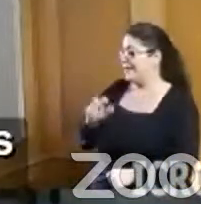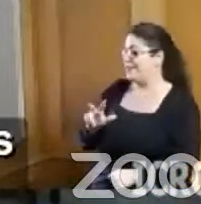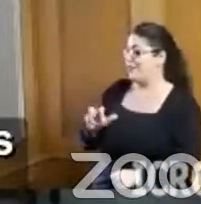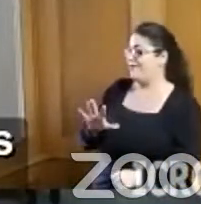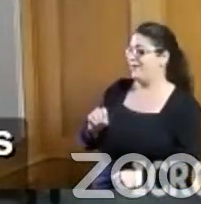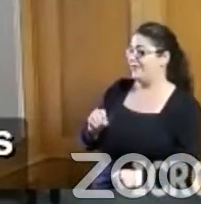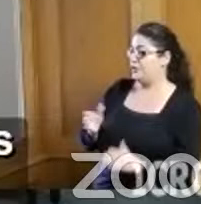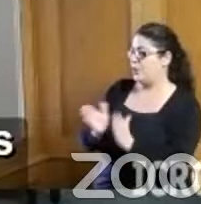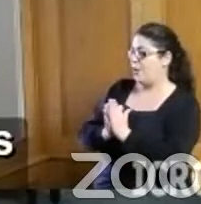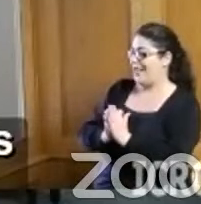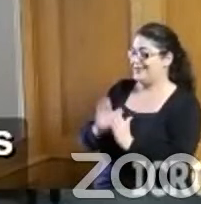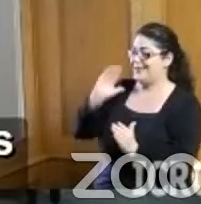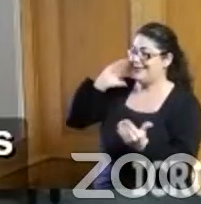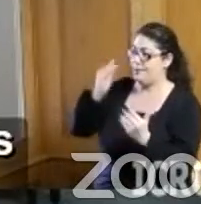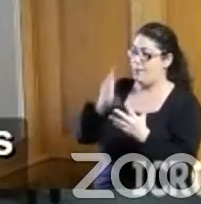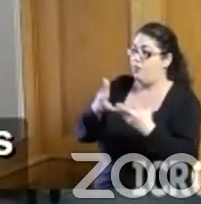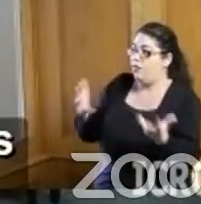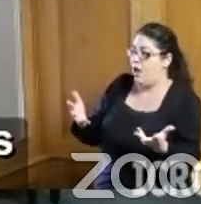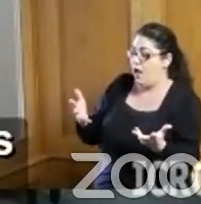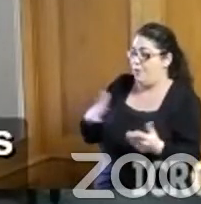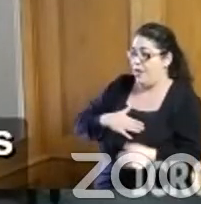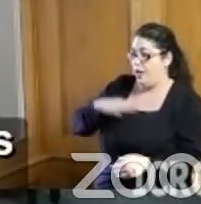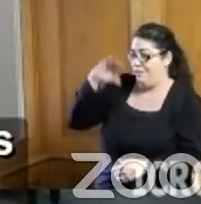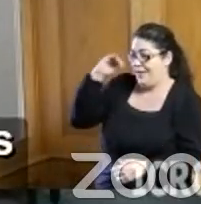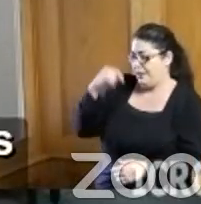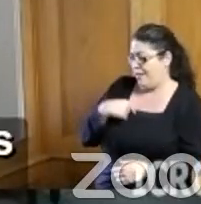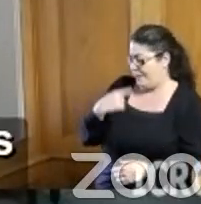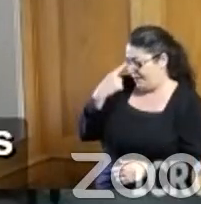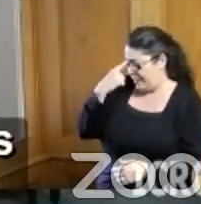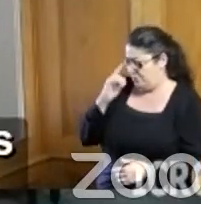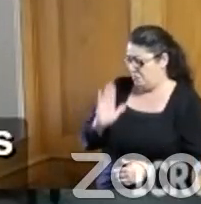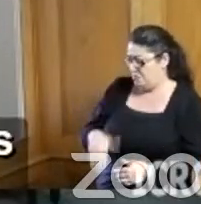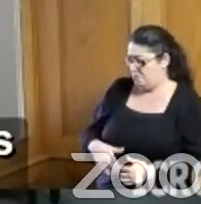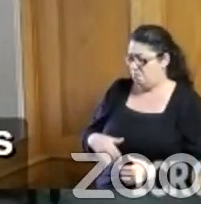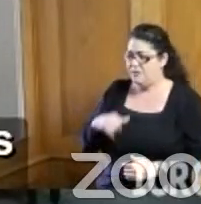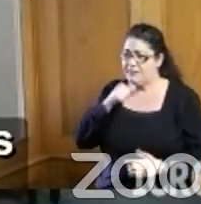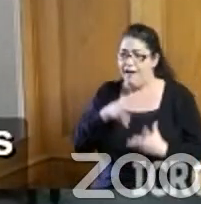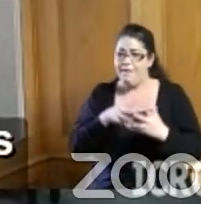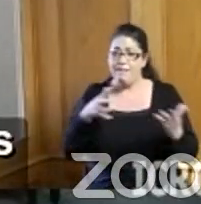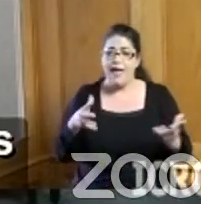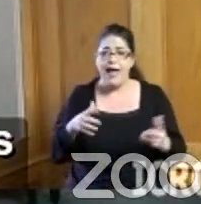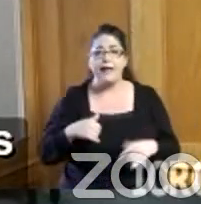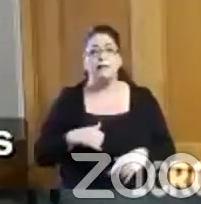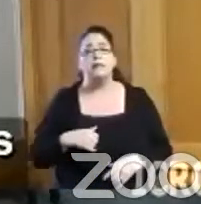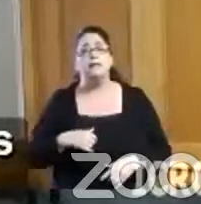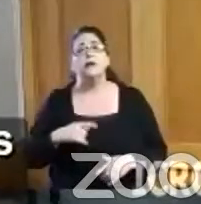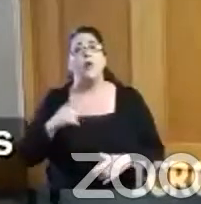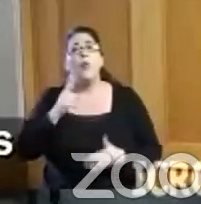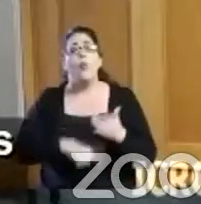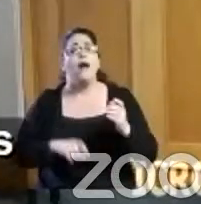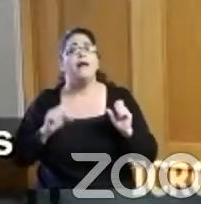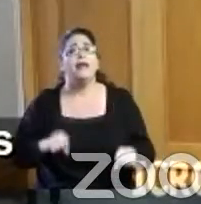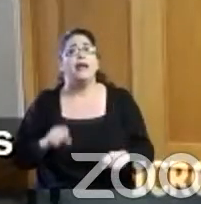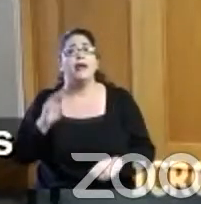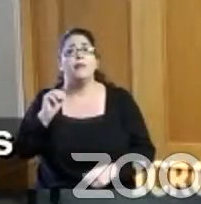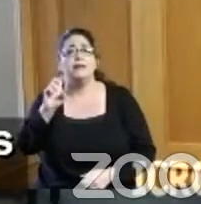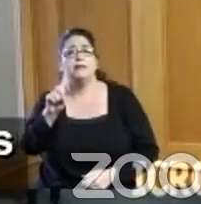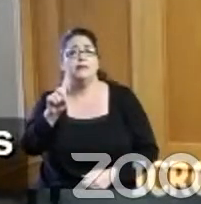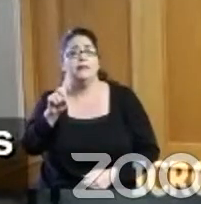sounds like a lot, but it's not, in my opinion. And I'm thinking, what can you guys do to